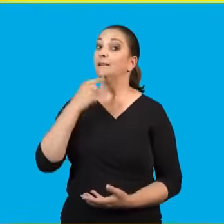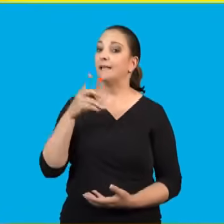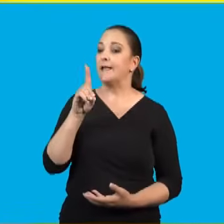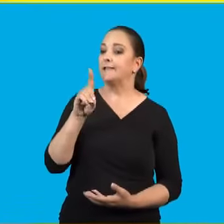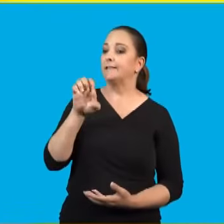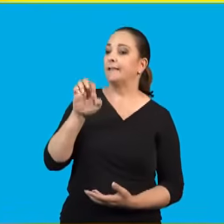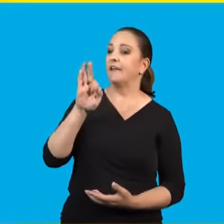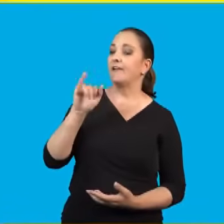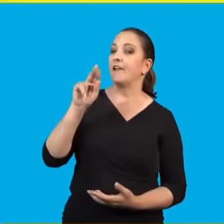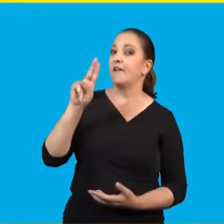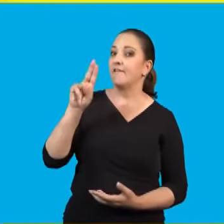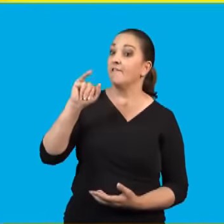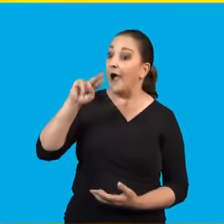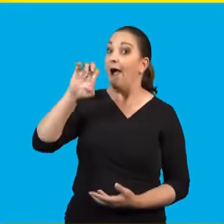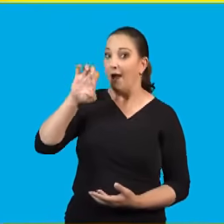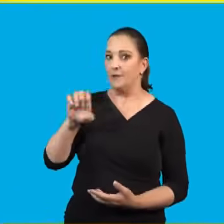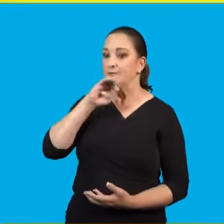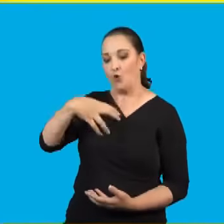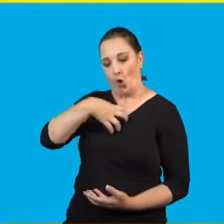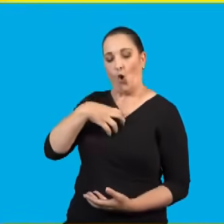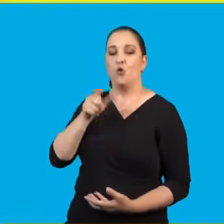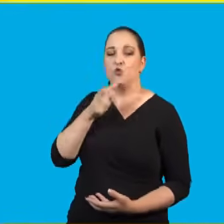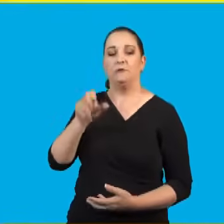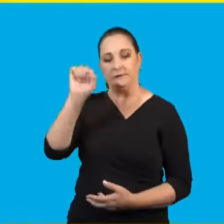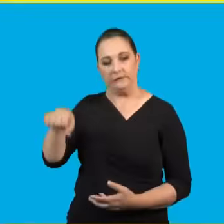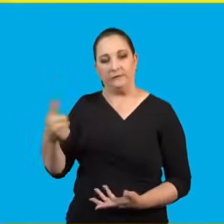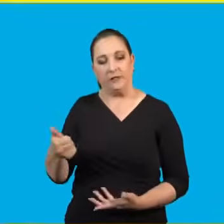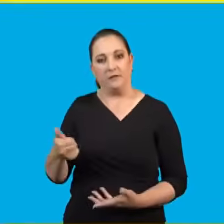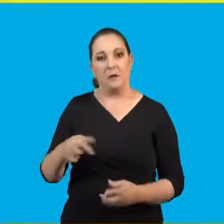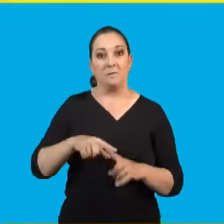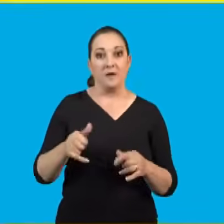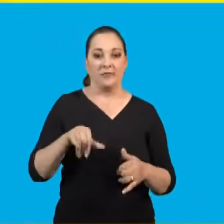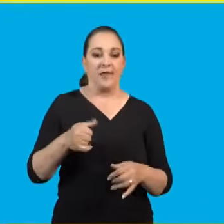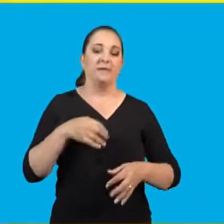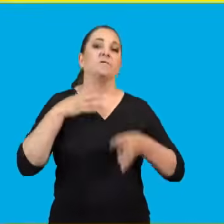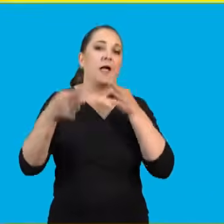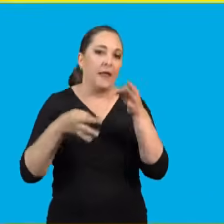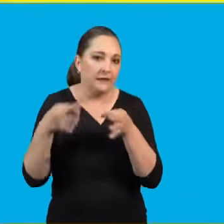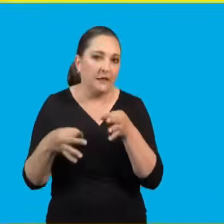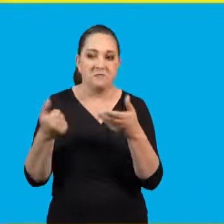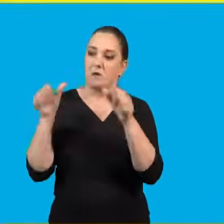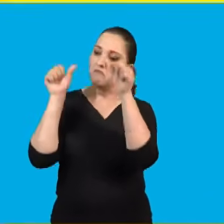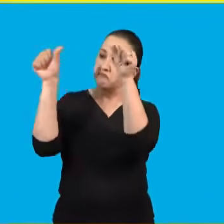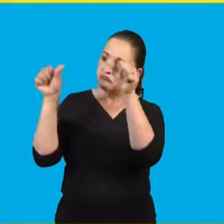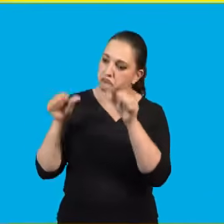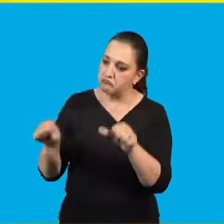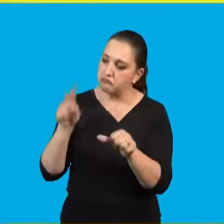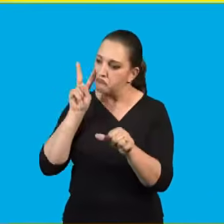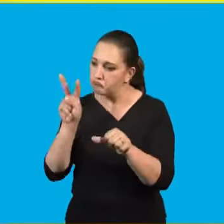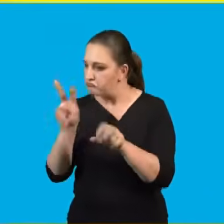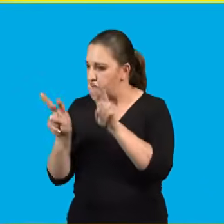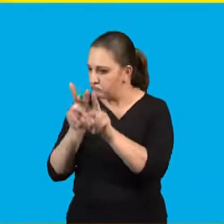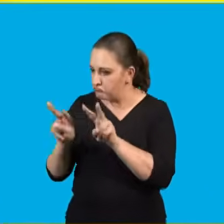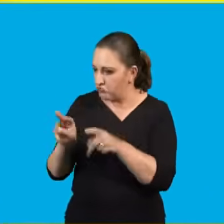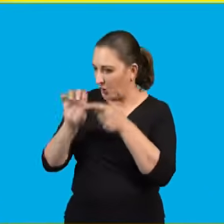to define terms or concepts in your own words. And then we analyzed a poster looking